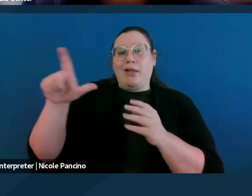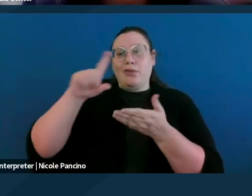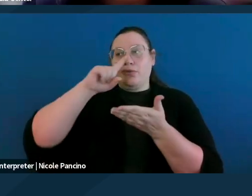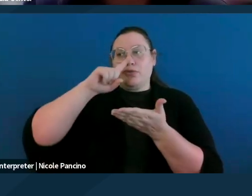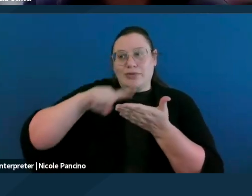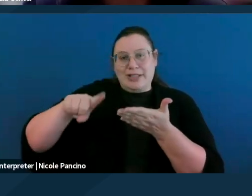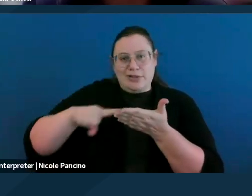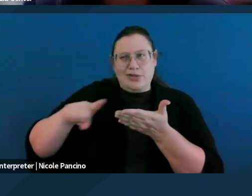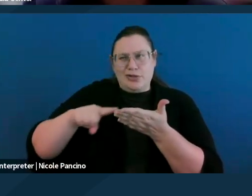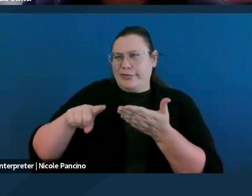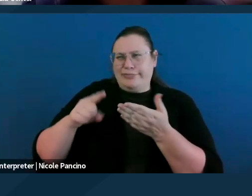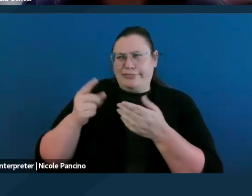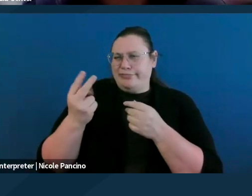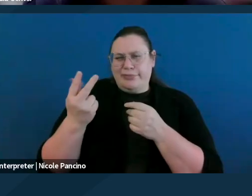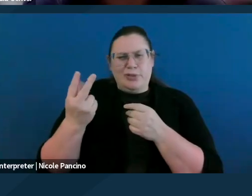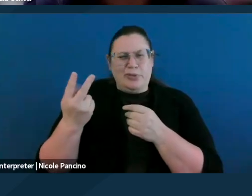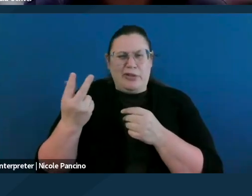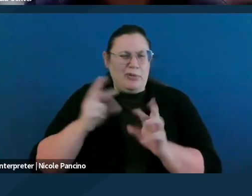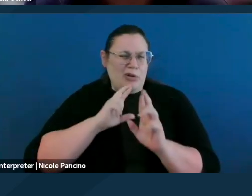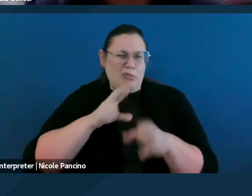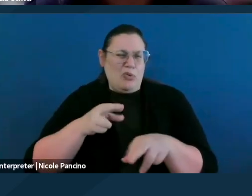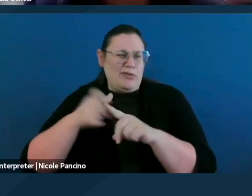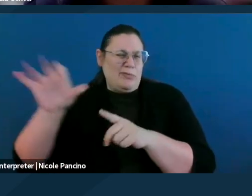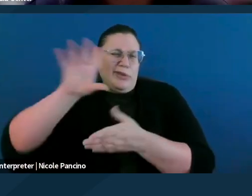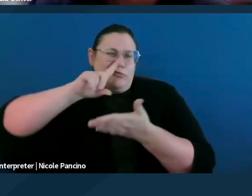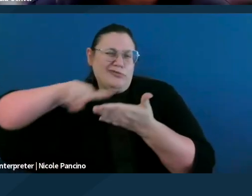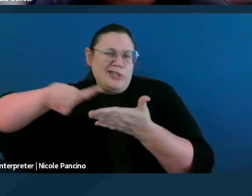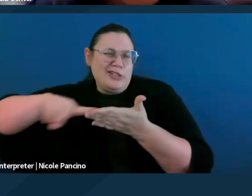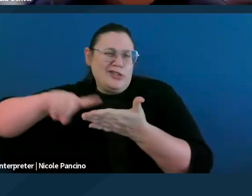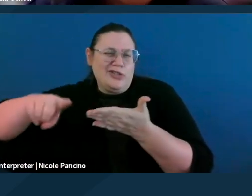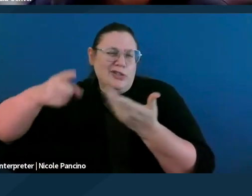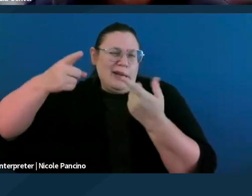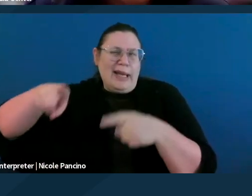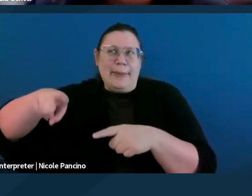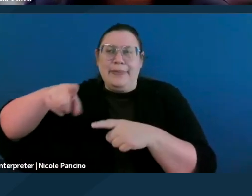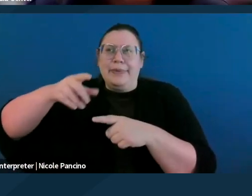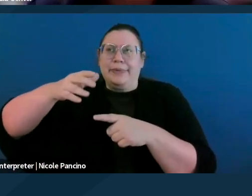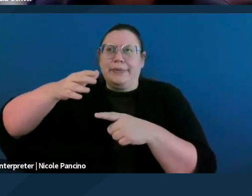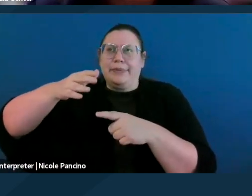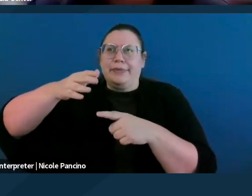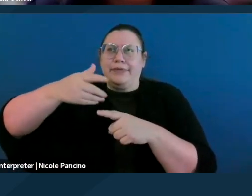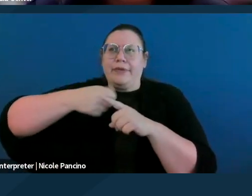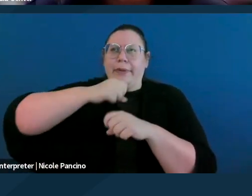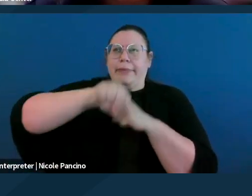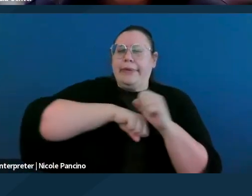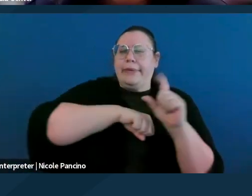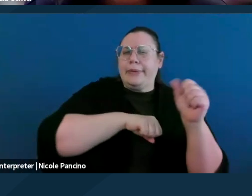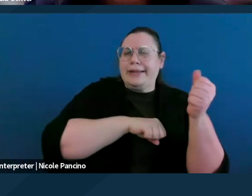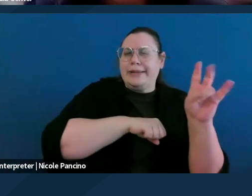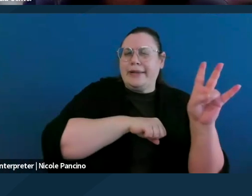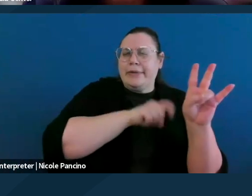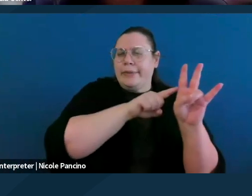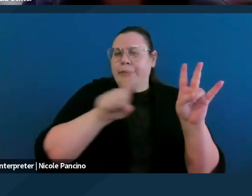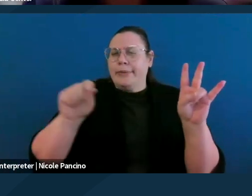research, and there were 2 or 3 reports that came out of that research that was done kind of between 2017 and